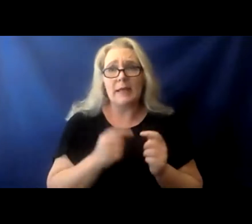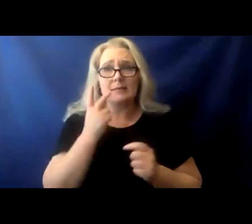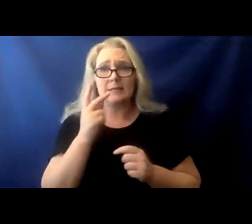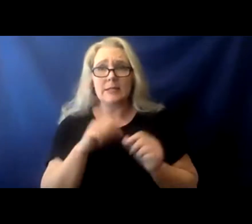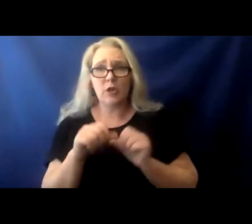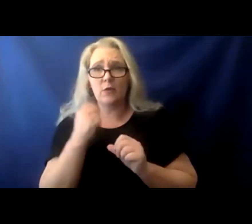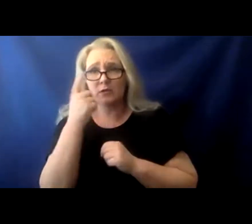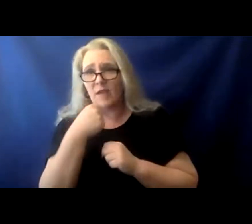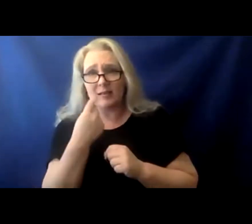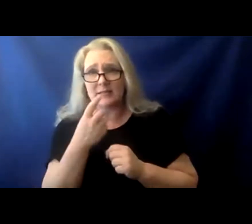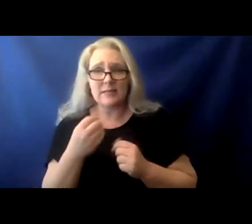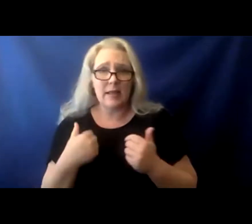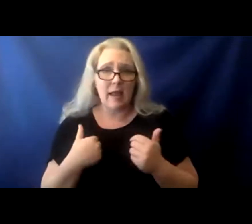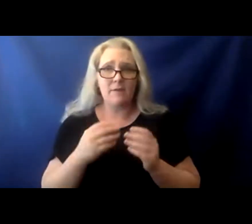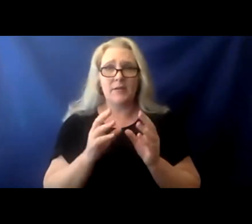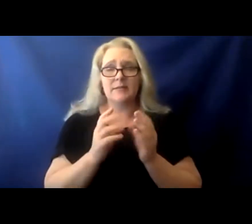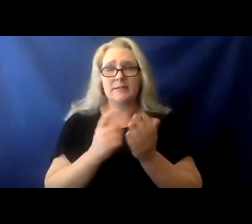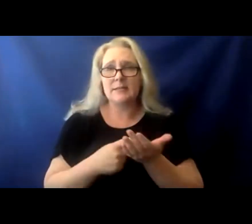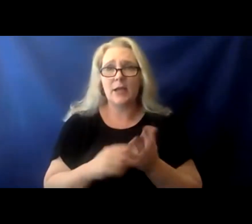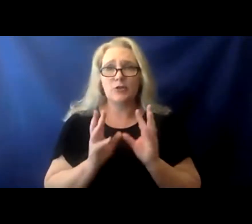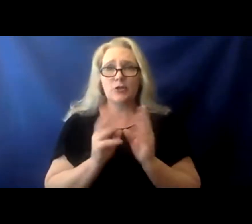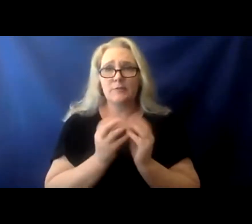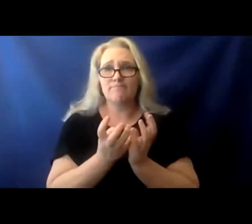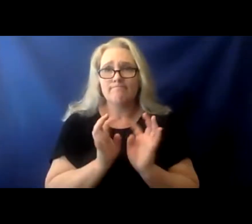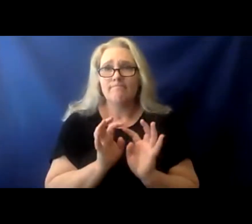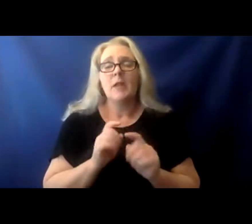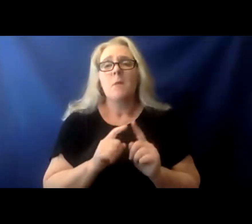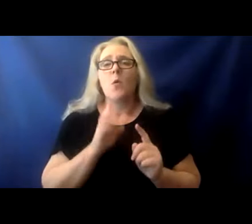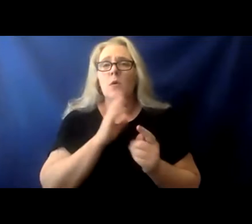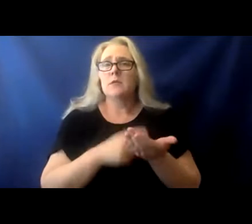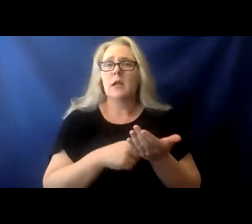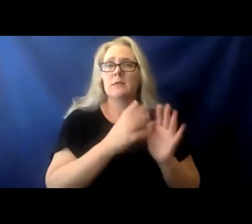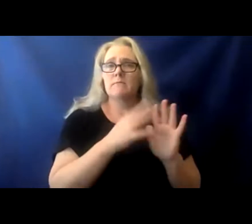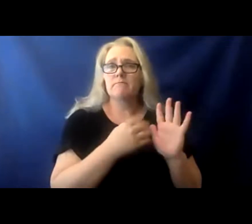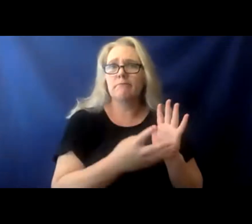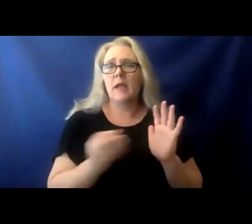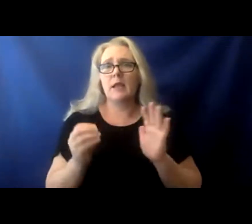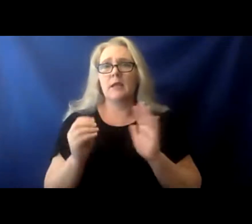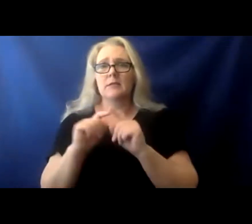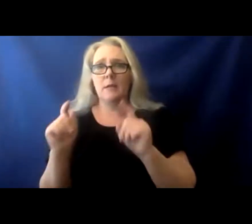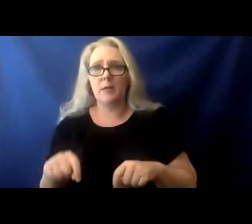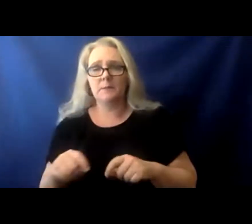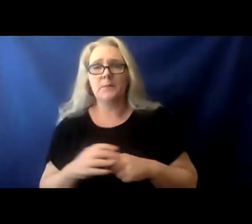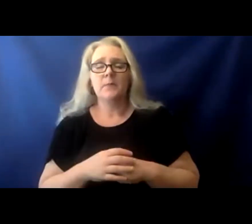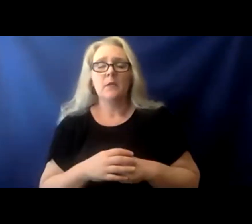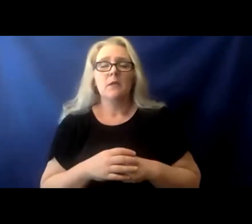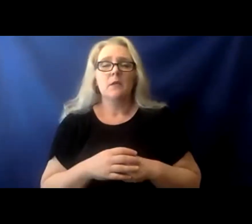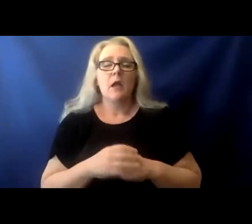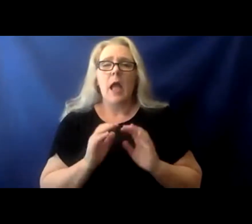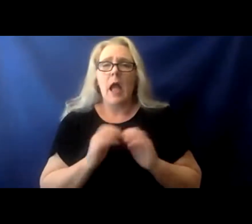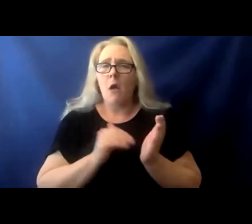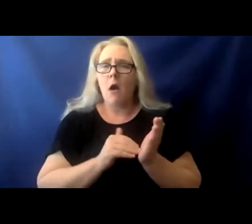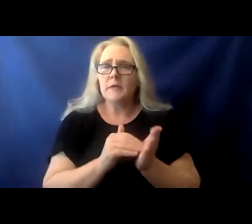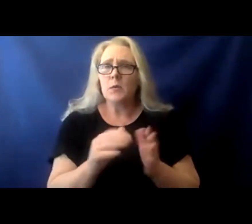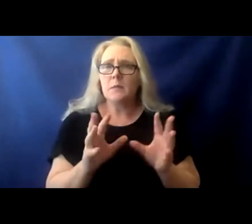and have this discussion. So we'll do some work on template and frequency and circulate that too, but something in that zone